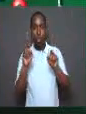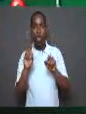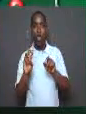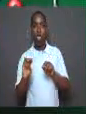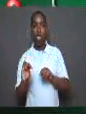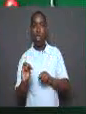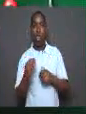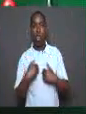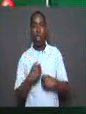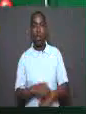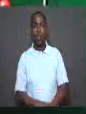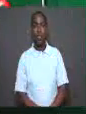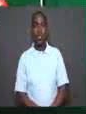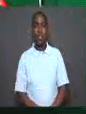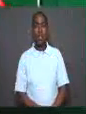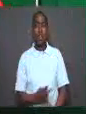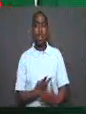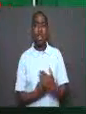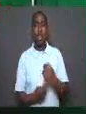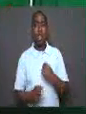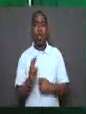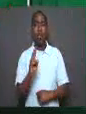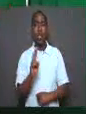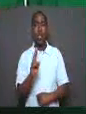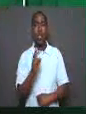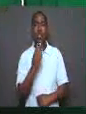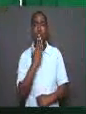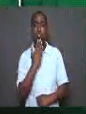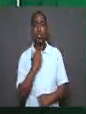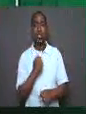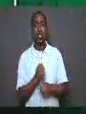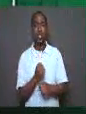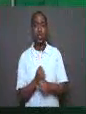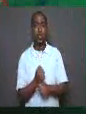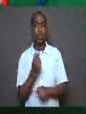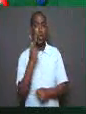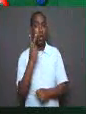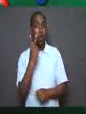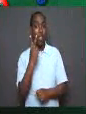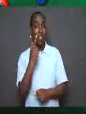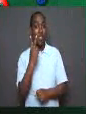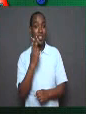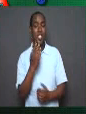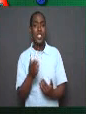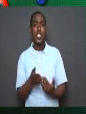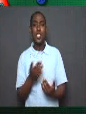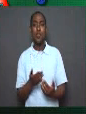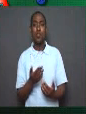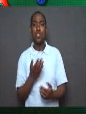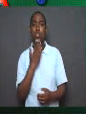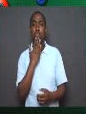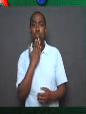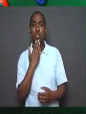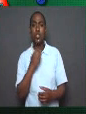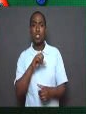Double sugars are made when two simple sugars join together by